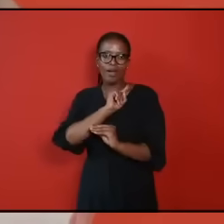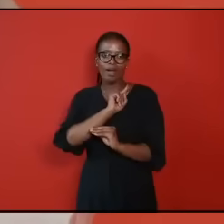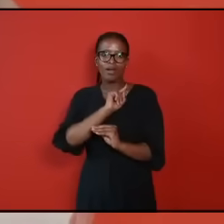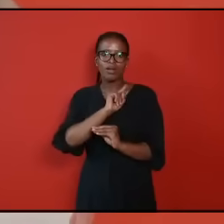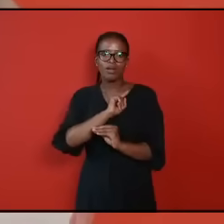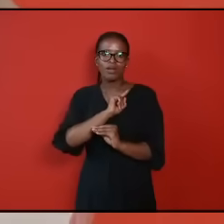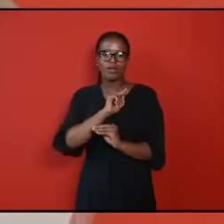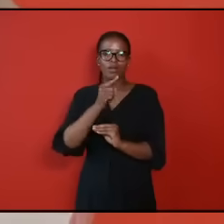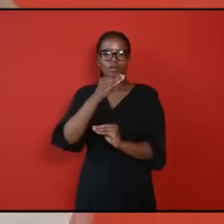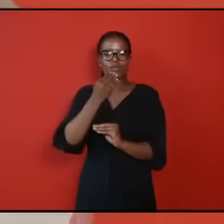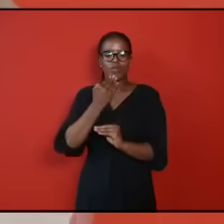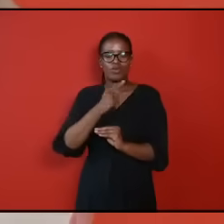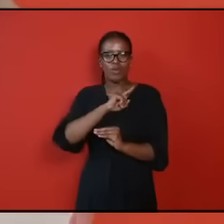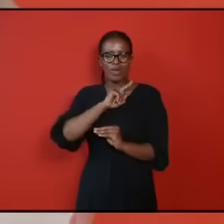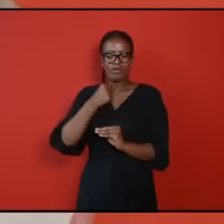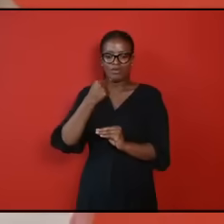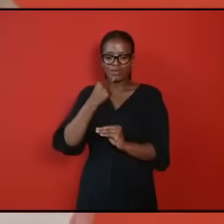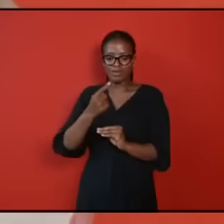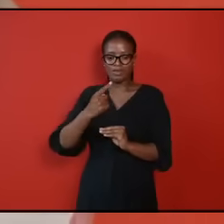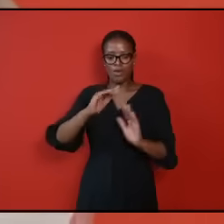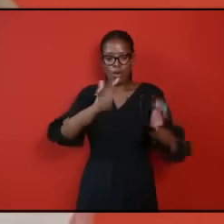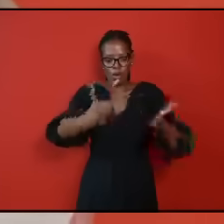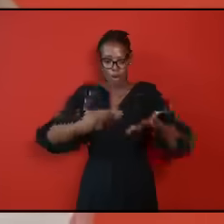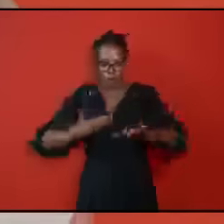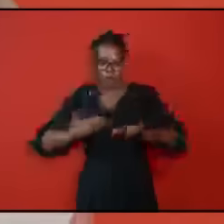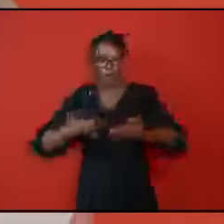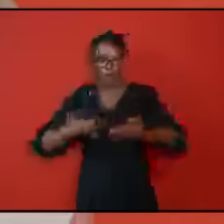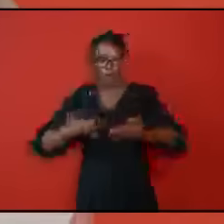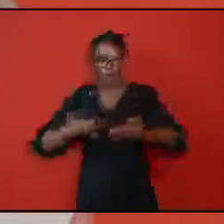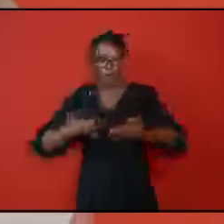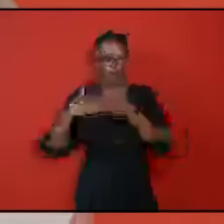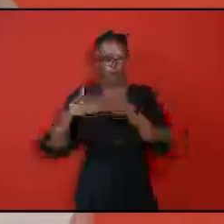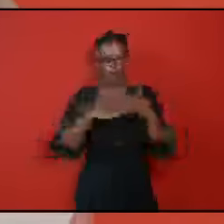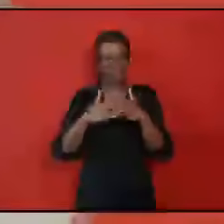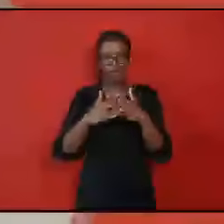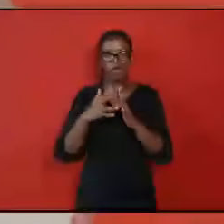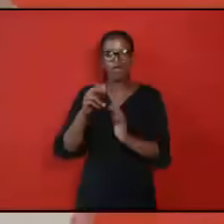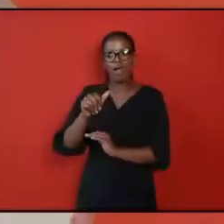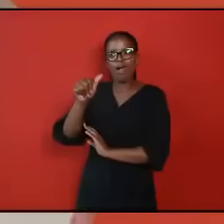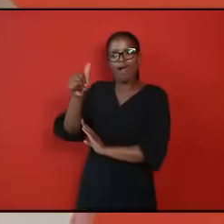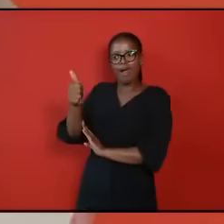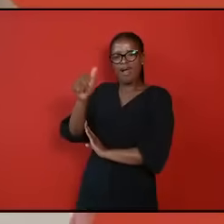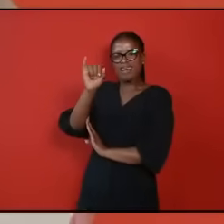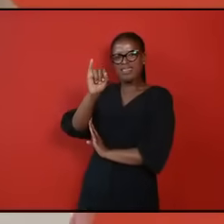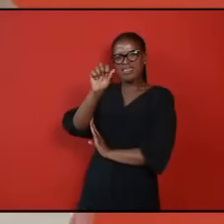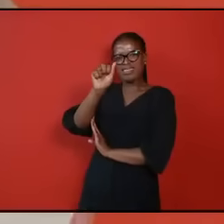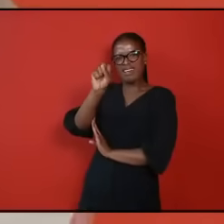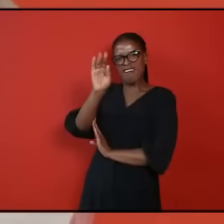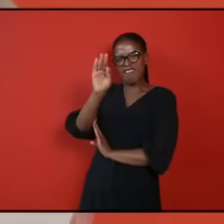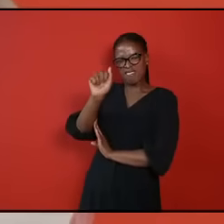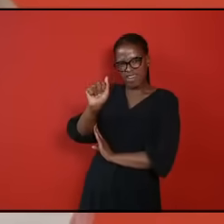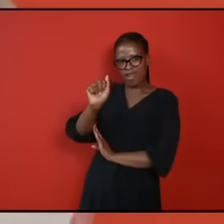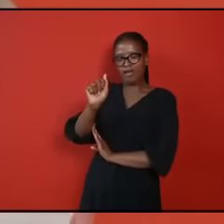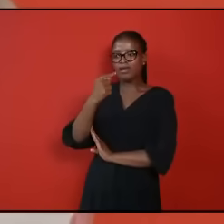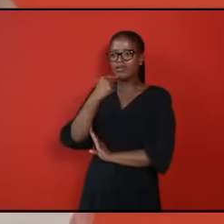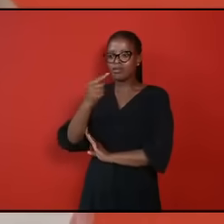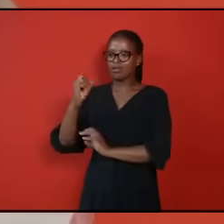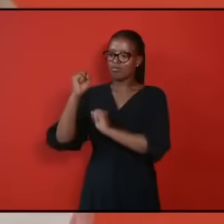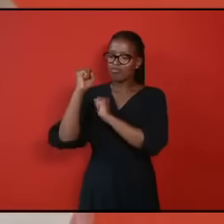World Cup in America and call on SAFA to join in calling for